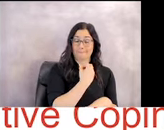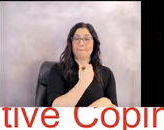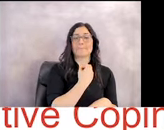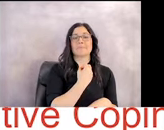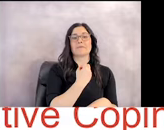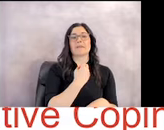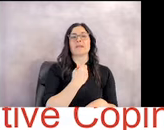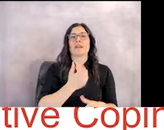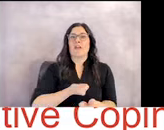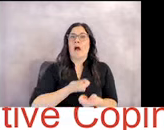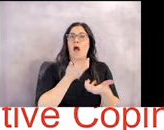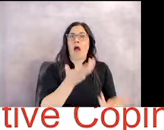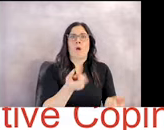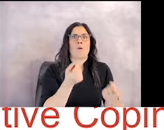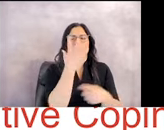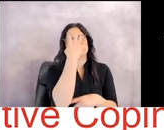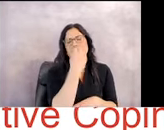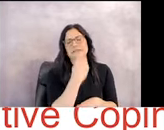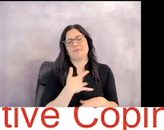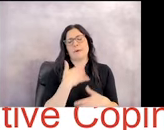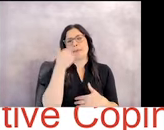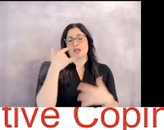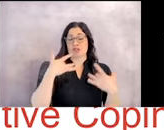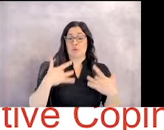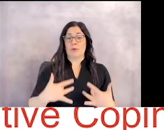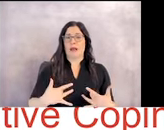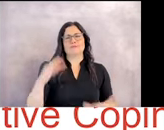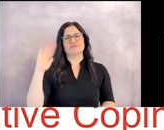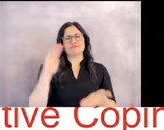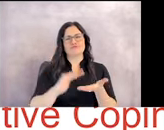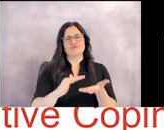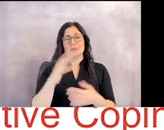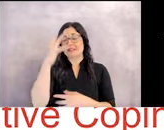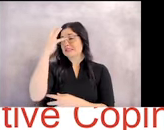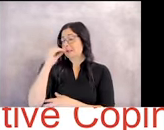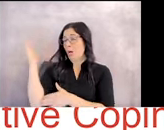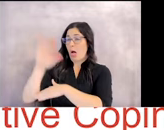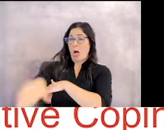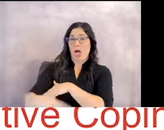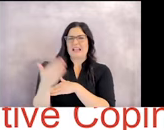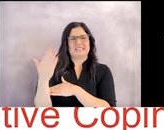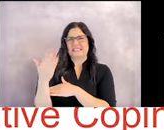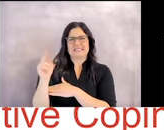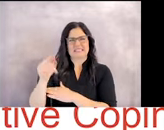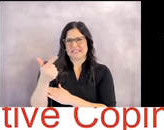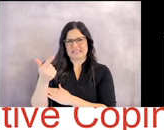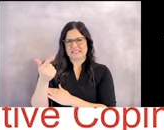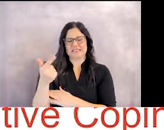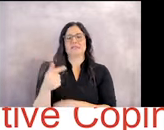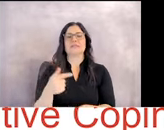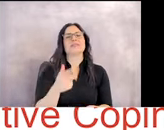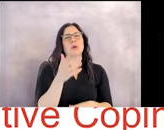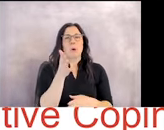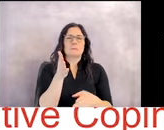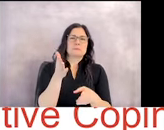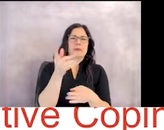or so exhausted and depressed that all you're doing is sleeping, right? You know, 16 hours a day of sleeping. So I'm going to put it kind of in the